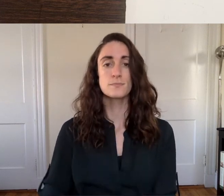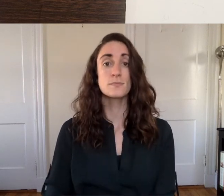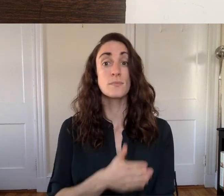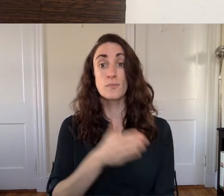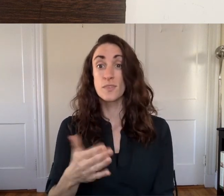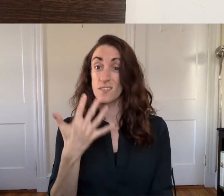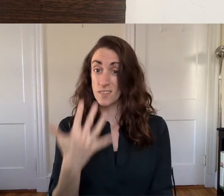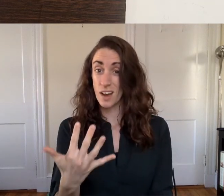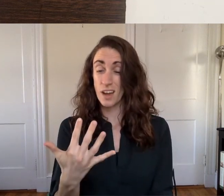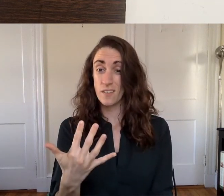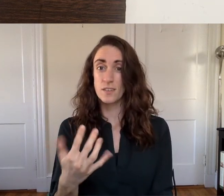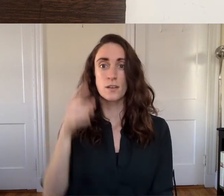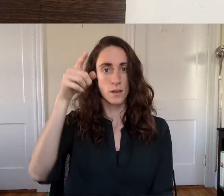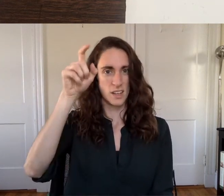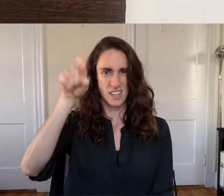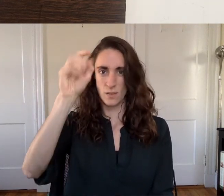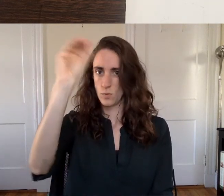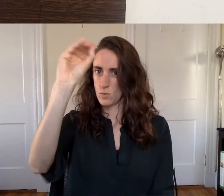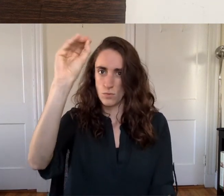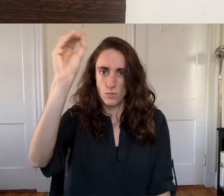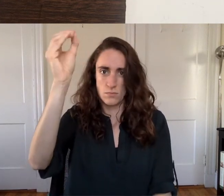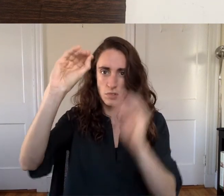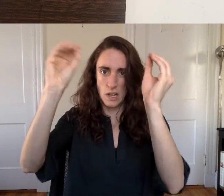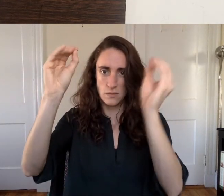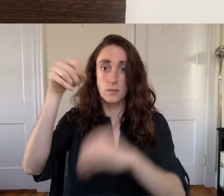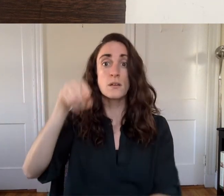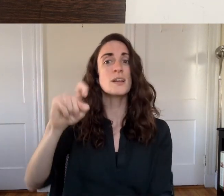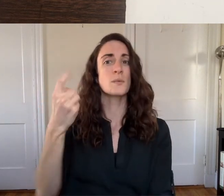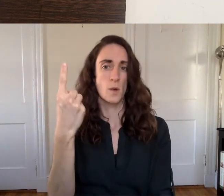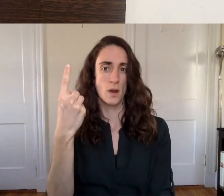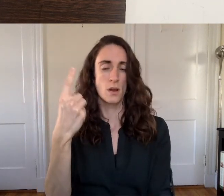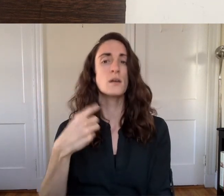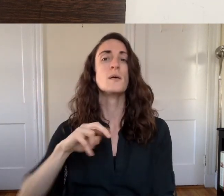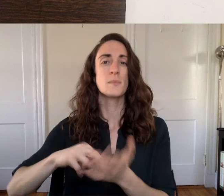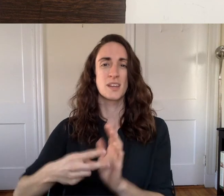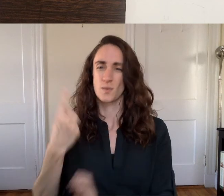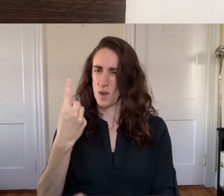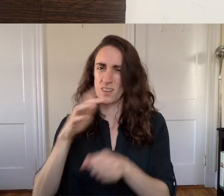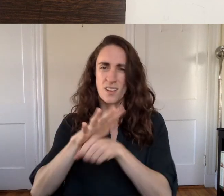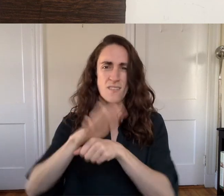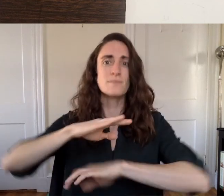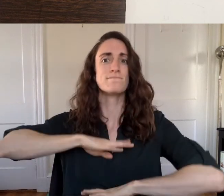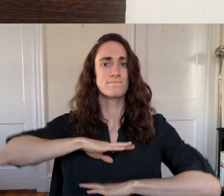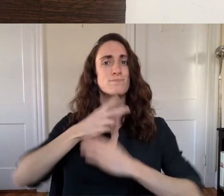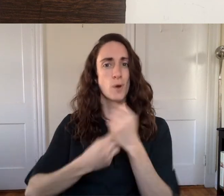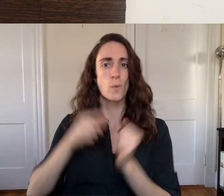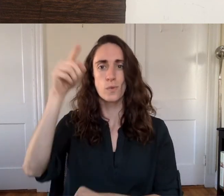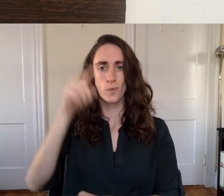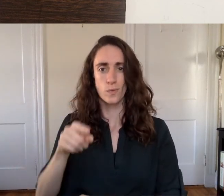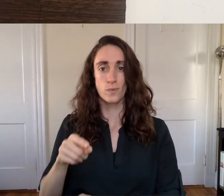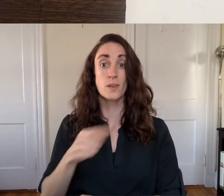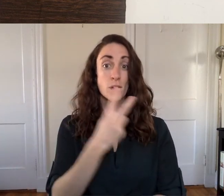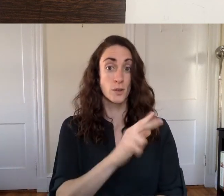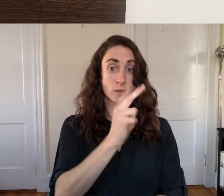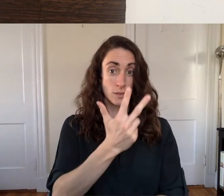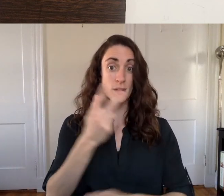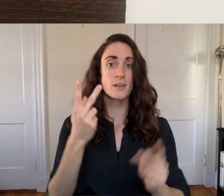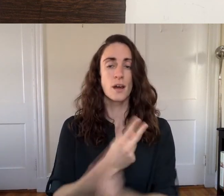satisfy the prime factorization that has the greater need. Then we've got a 5 in one and no 5 in the other, so again we just need the 1